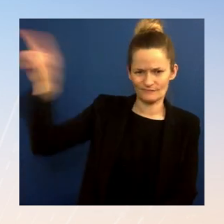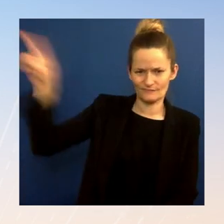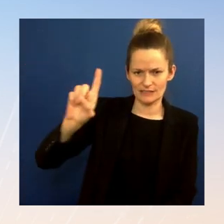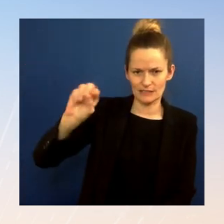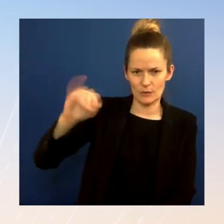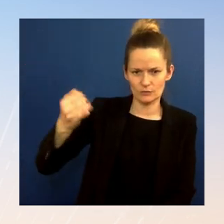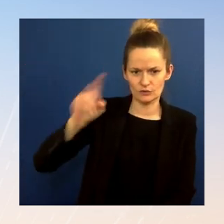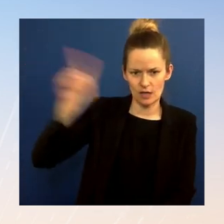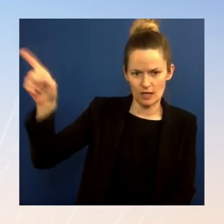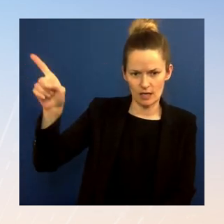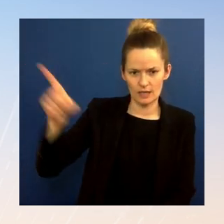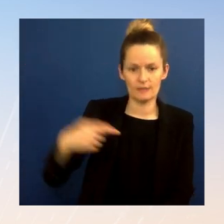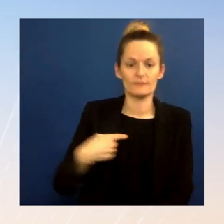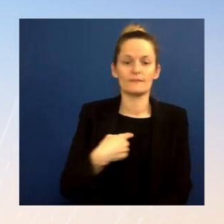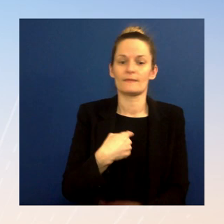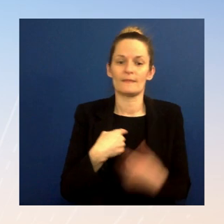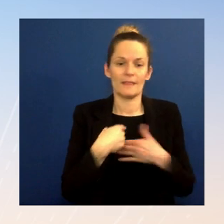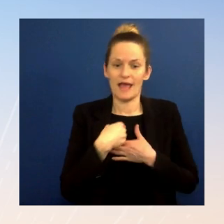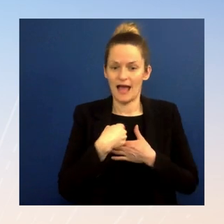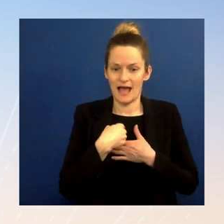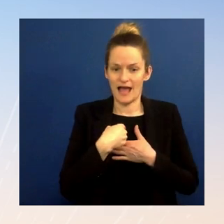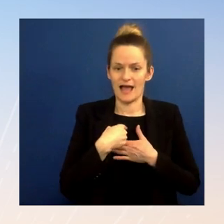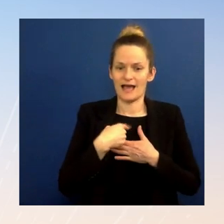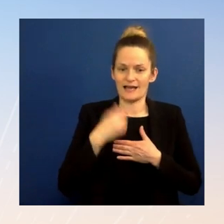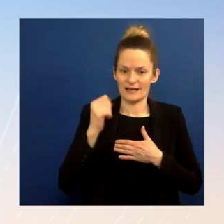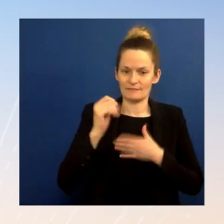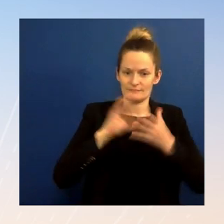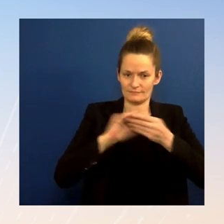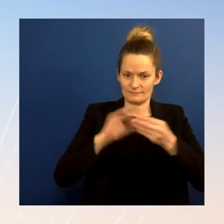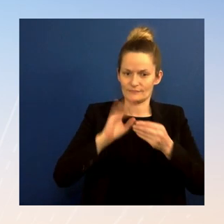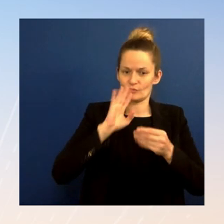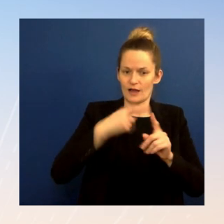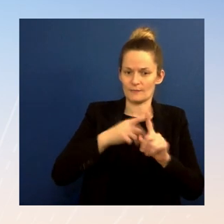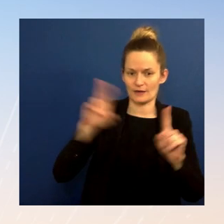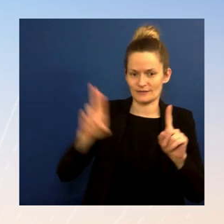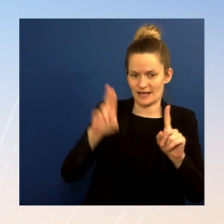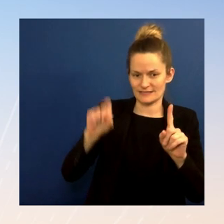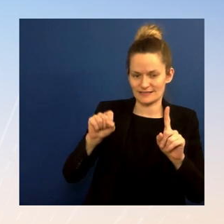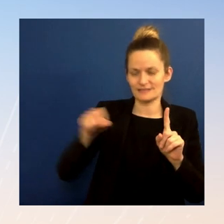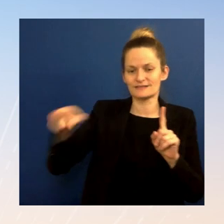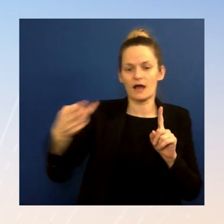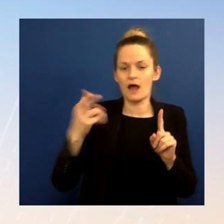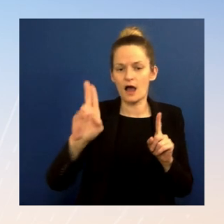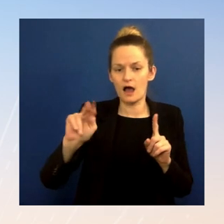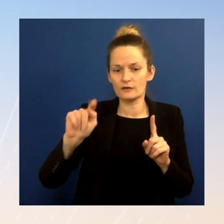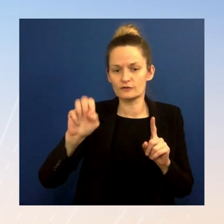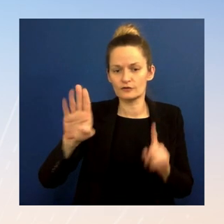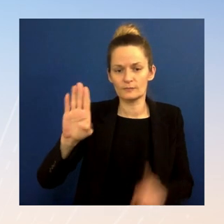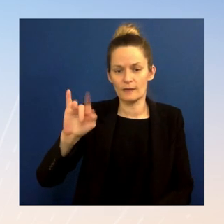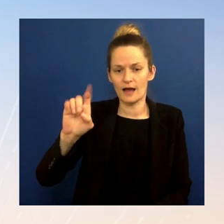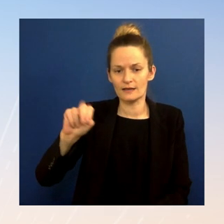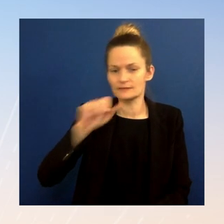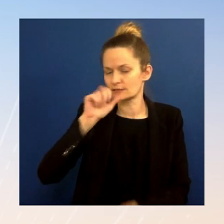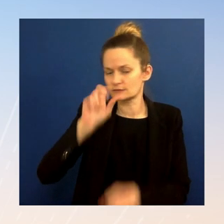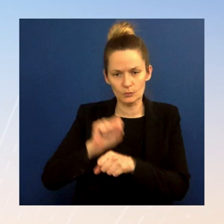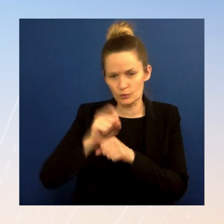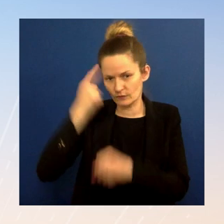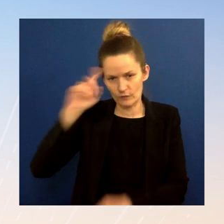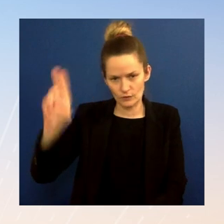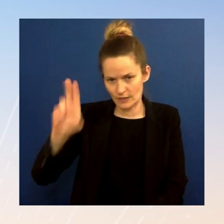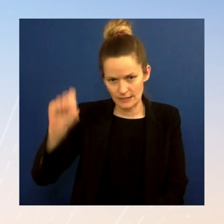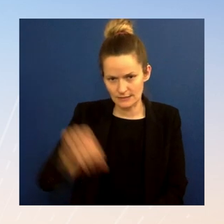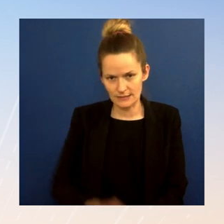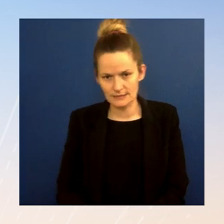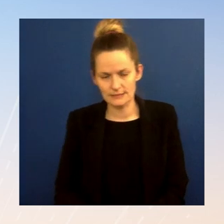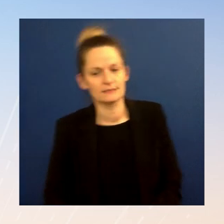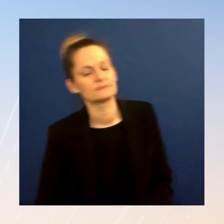ahead. Okay, we'll do the last one here. Thank you. Thank you, Dan. I have two questions, one on North Korea and China.